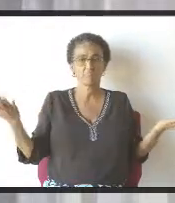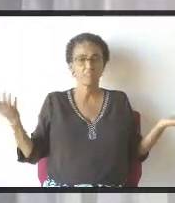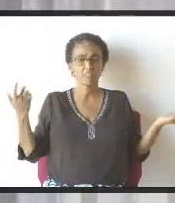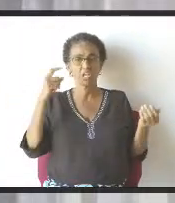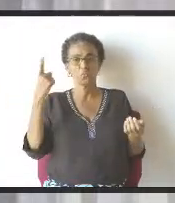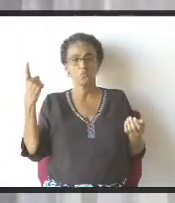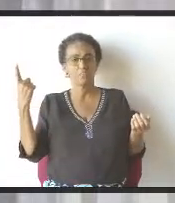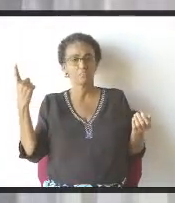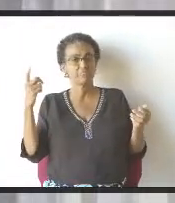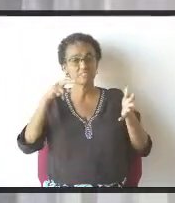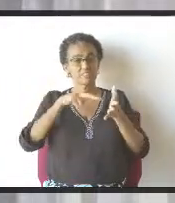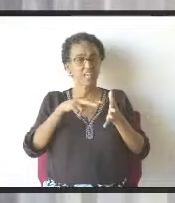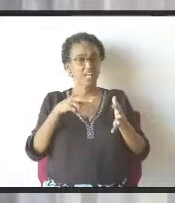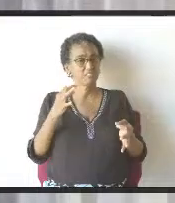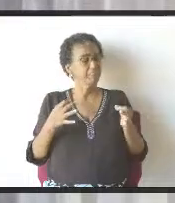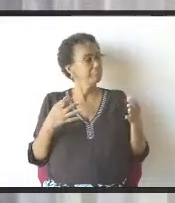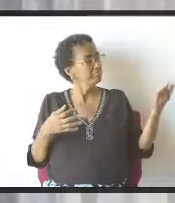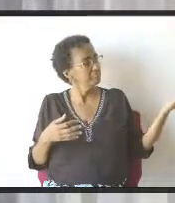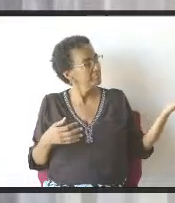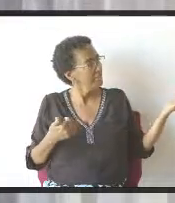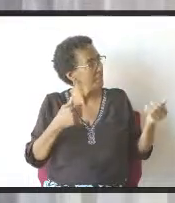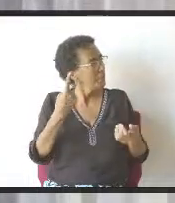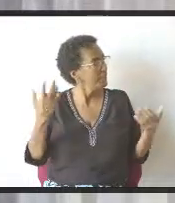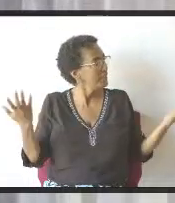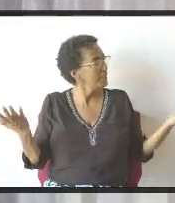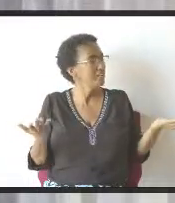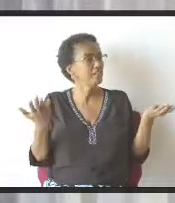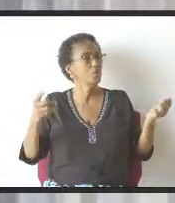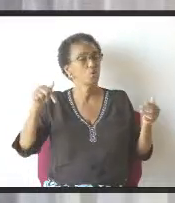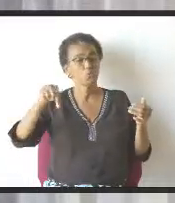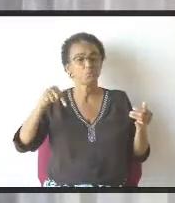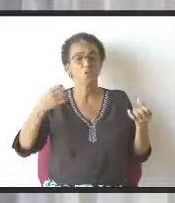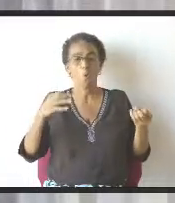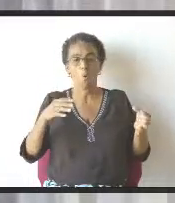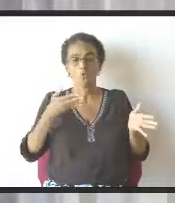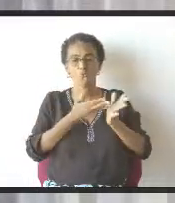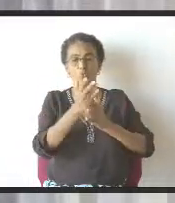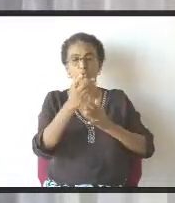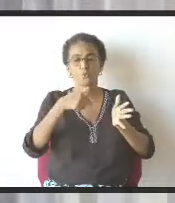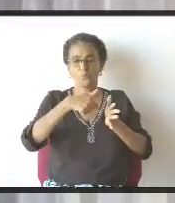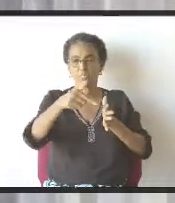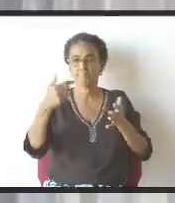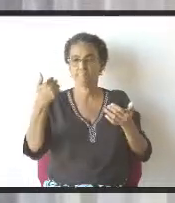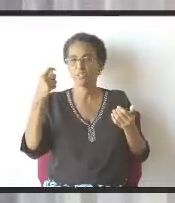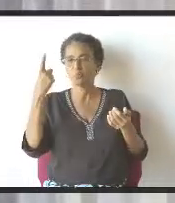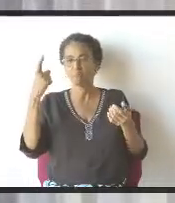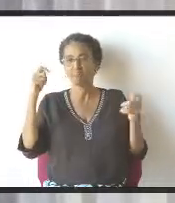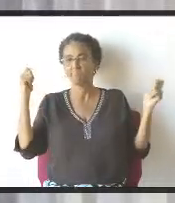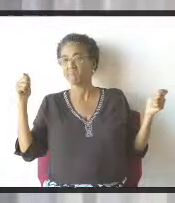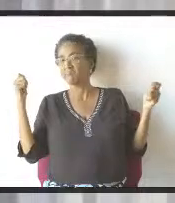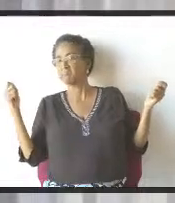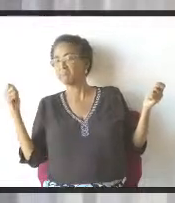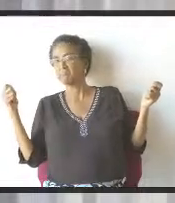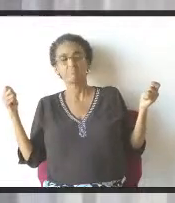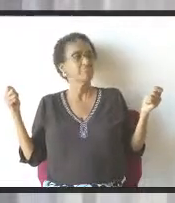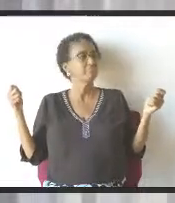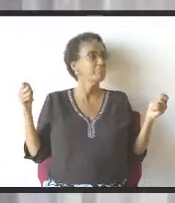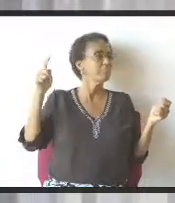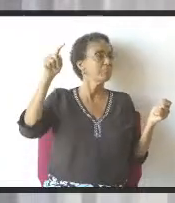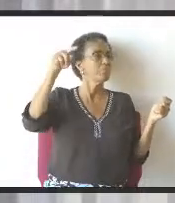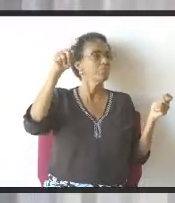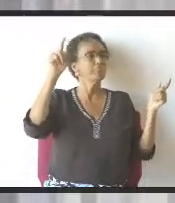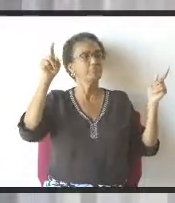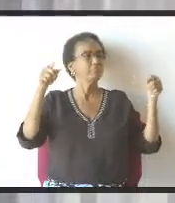moment again. Anyone like that today or during this week? All right. Jordan and Jonathan in the back.